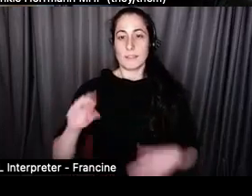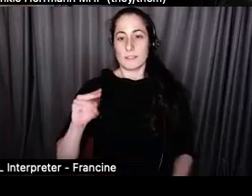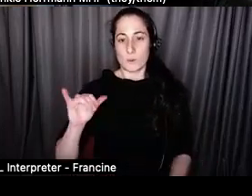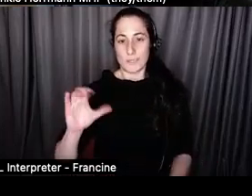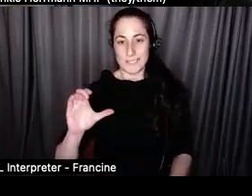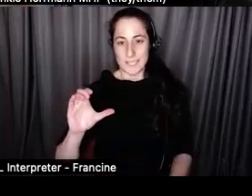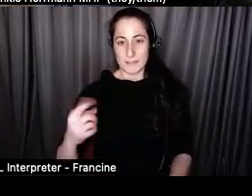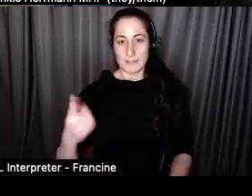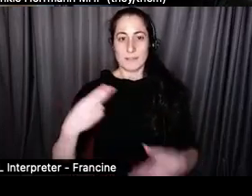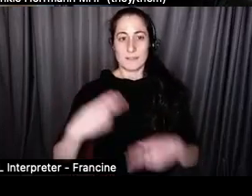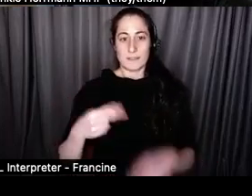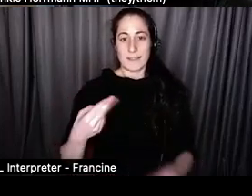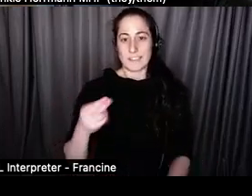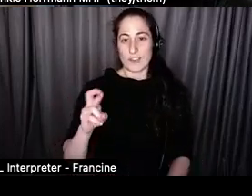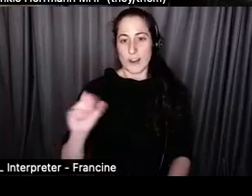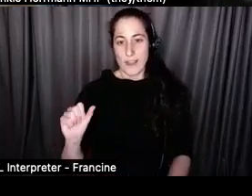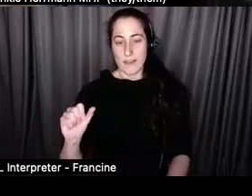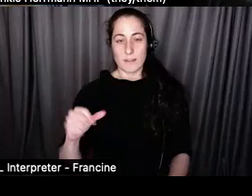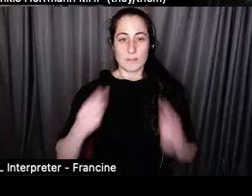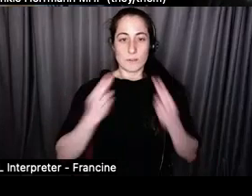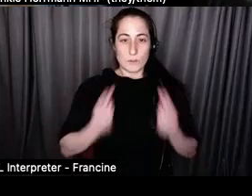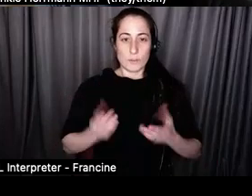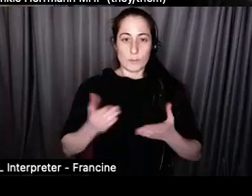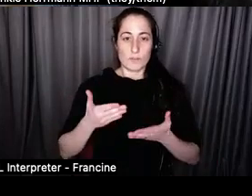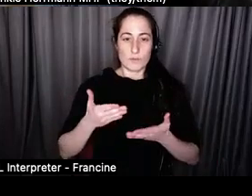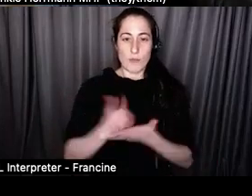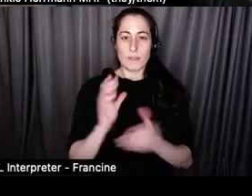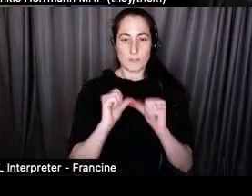called HRA, or Human Rights